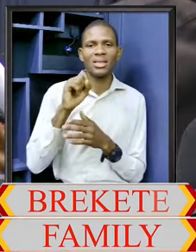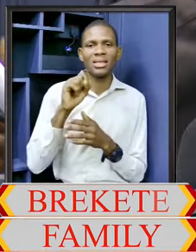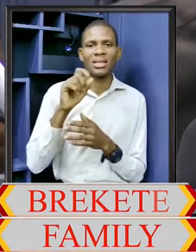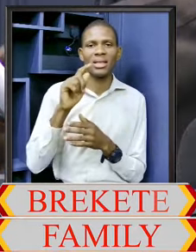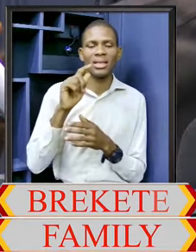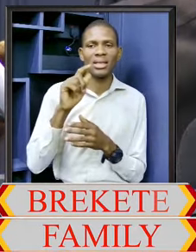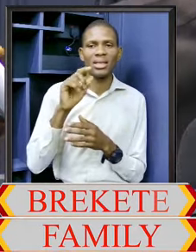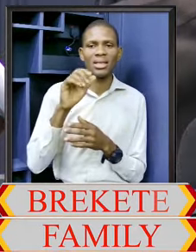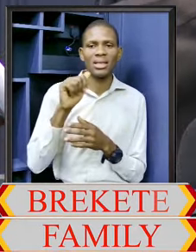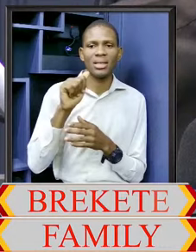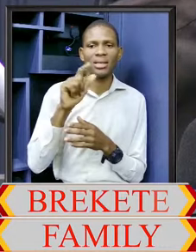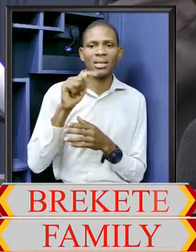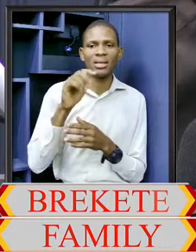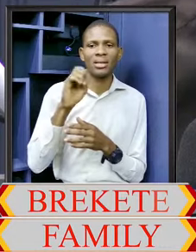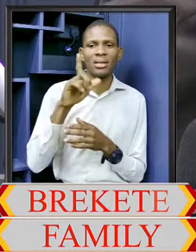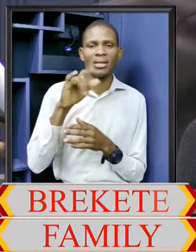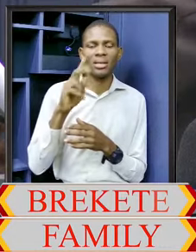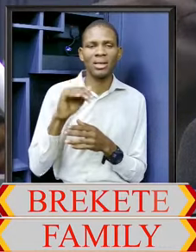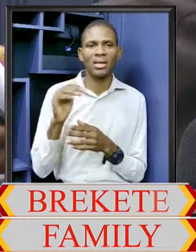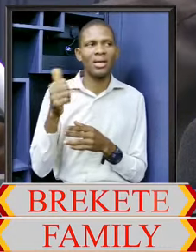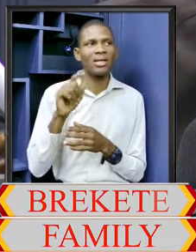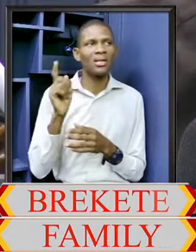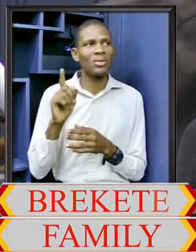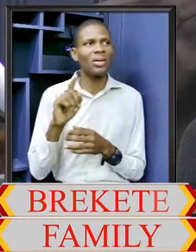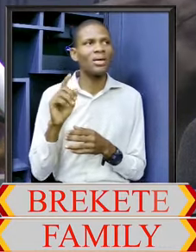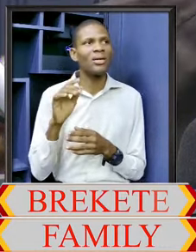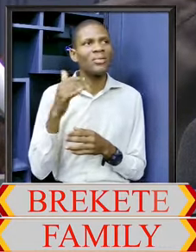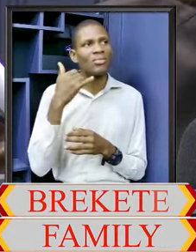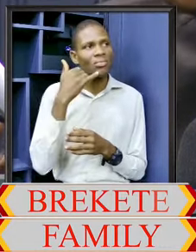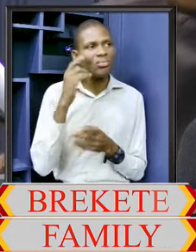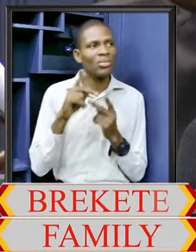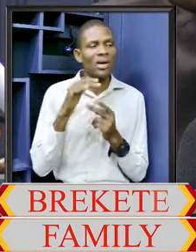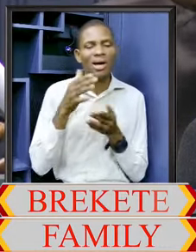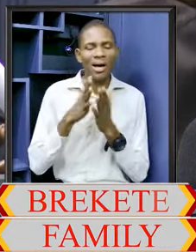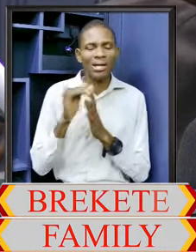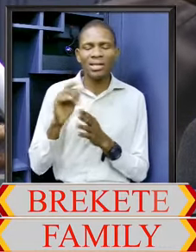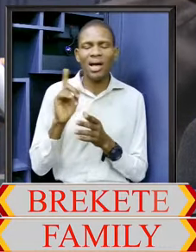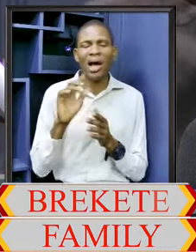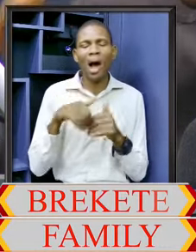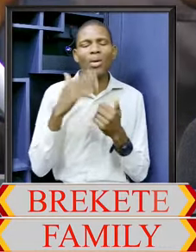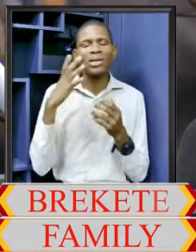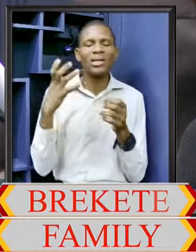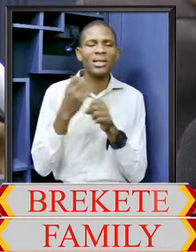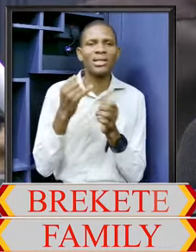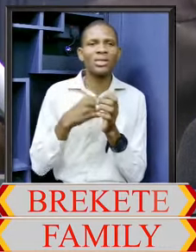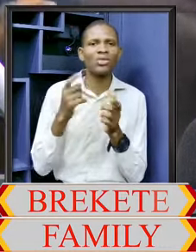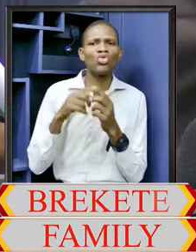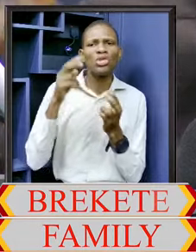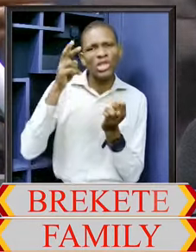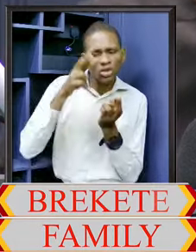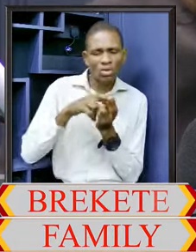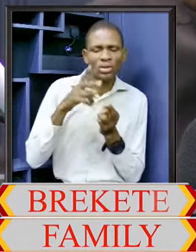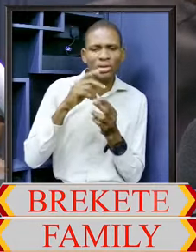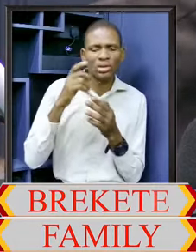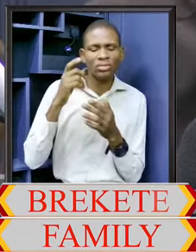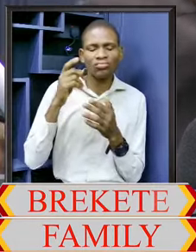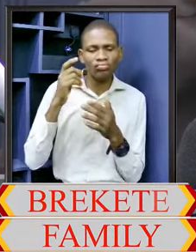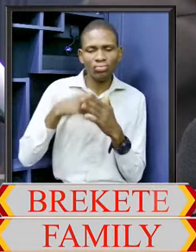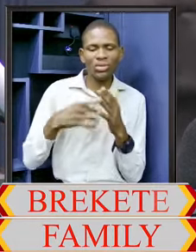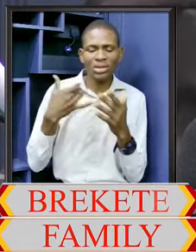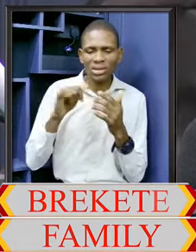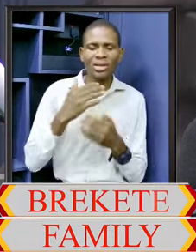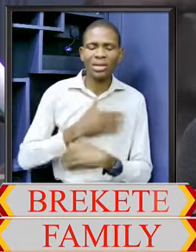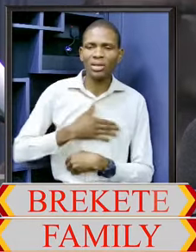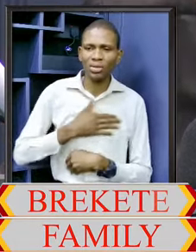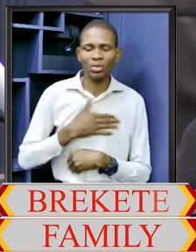Yes, for satellite. Give us anywhere. Telephone number now. People, they ask, how they go take get them? so that they go reduce their cost, still enjoy. They no